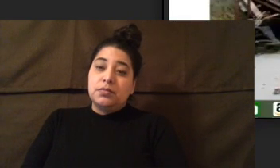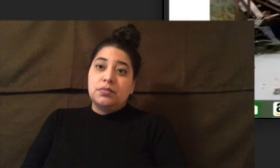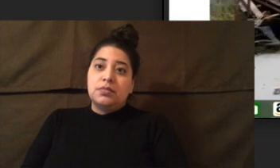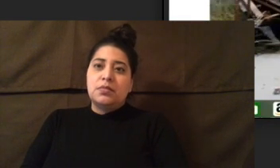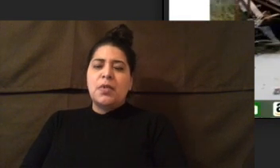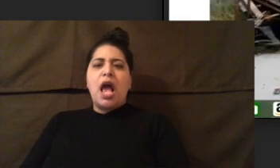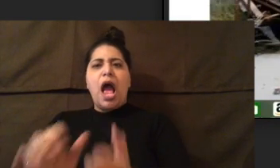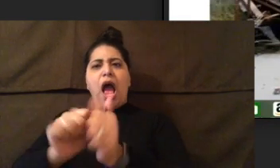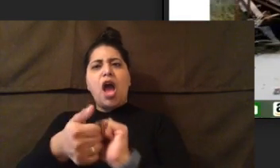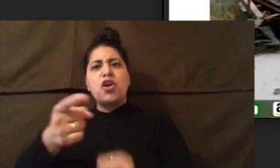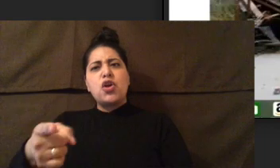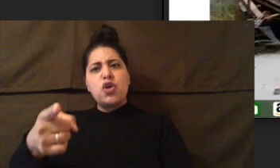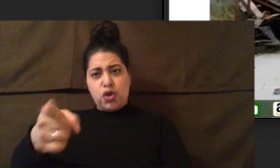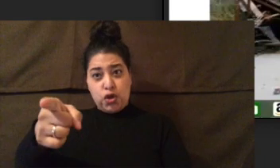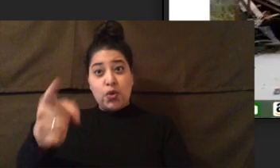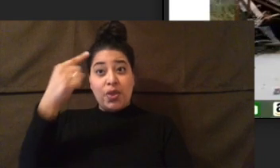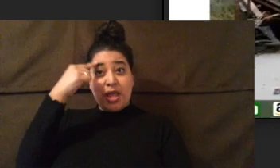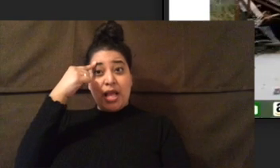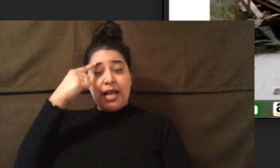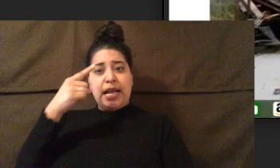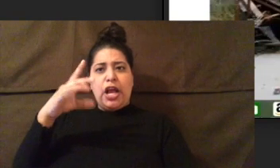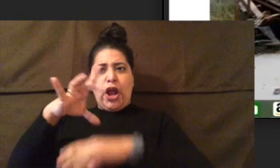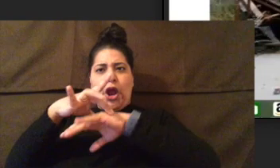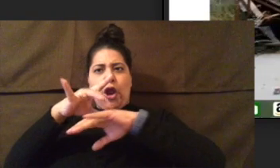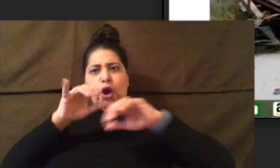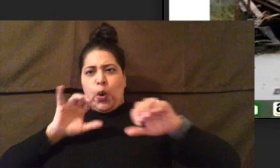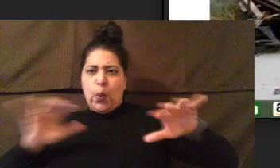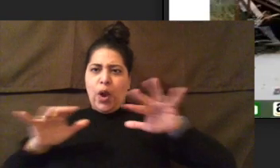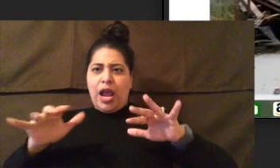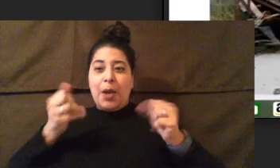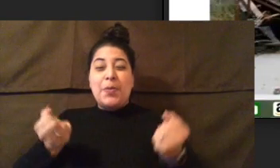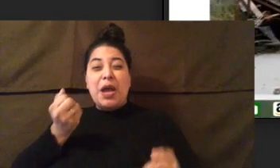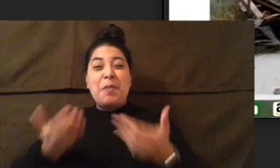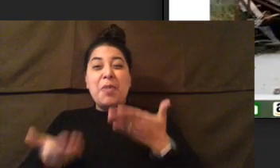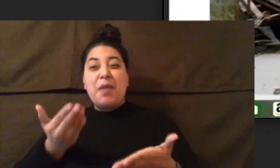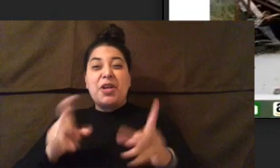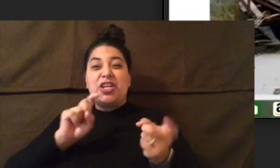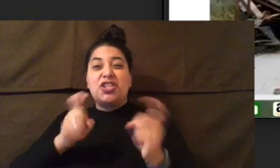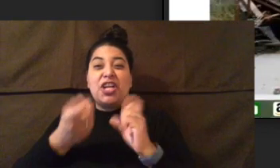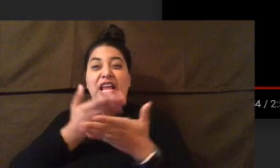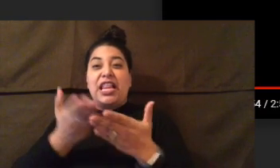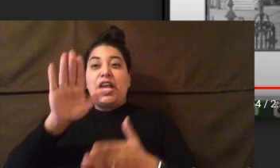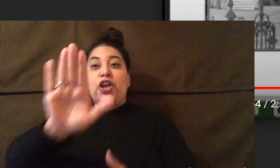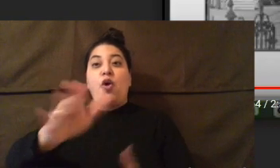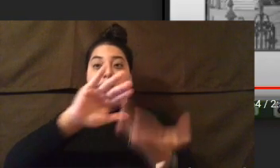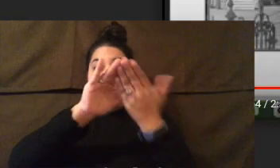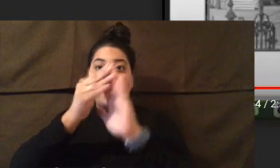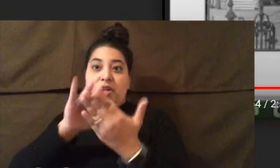How do you think that an earthquake might change things in your community?